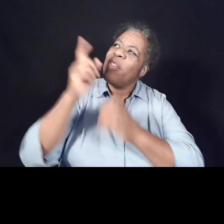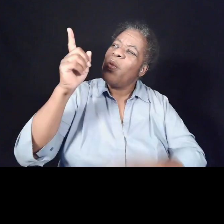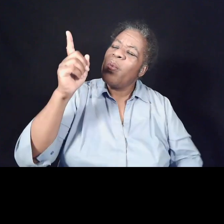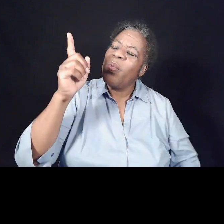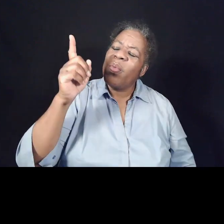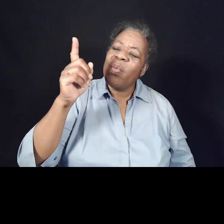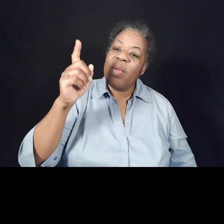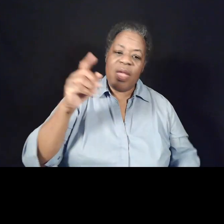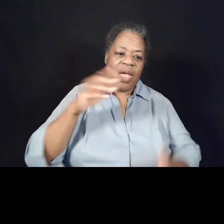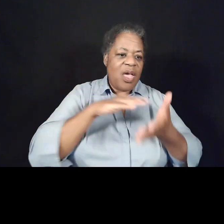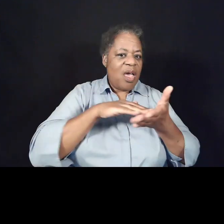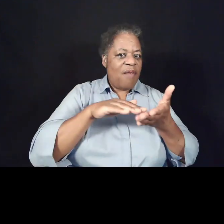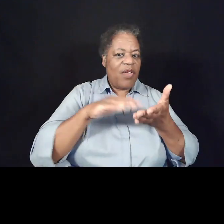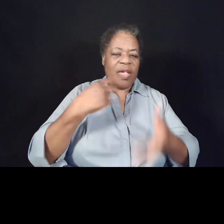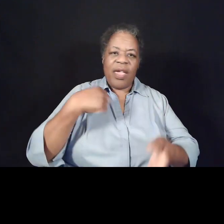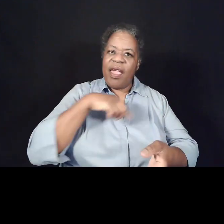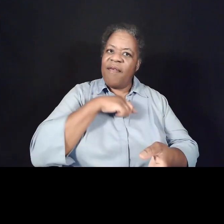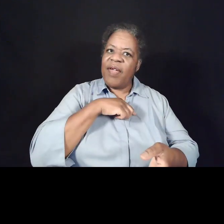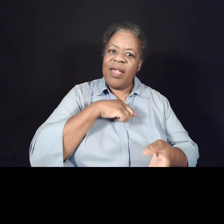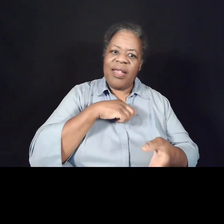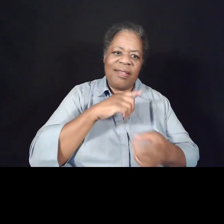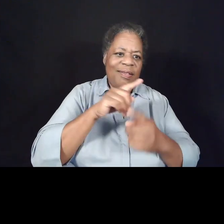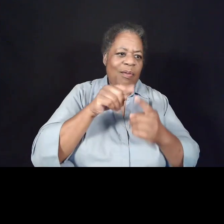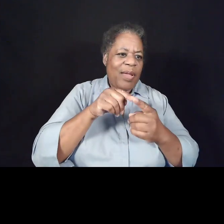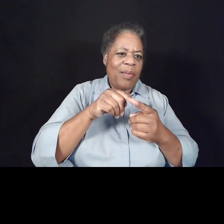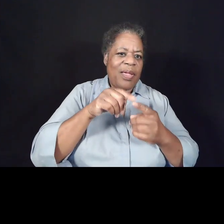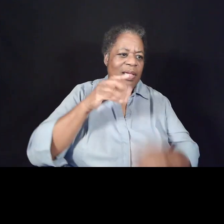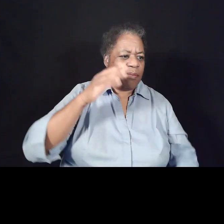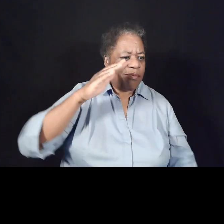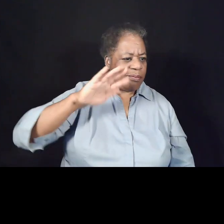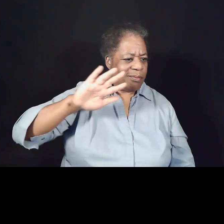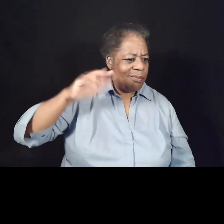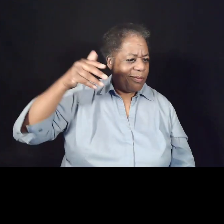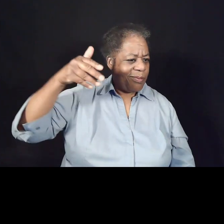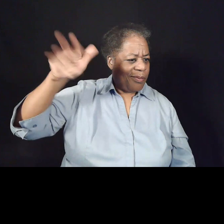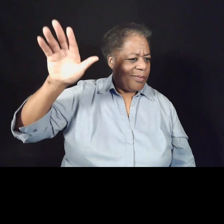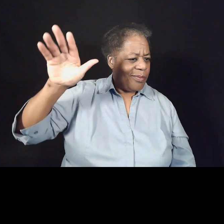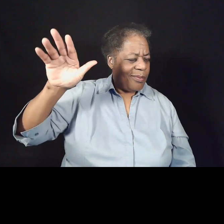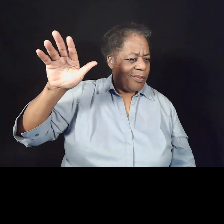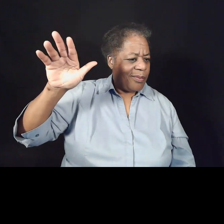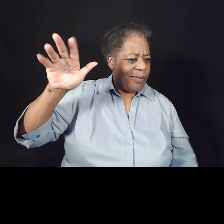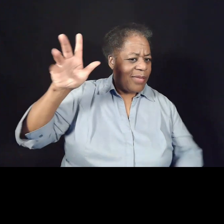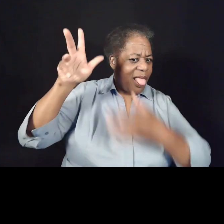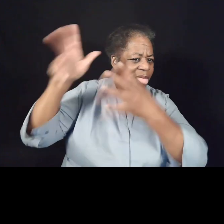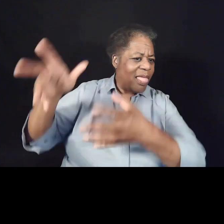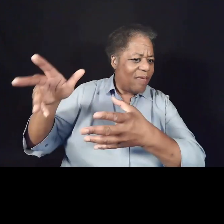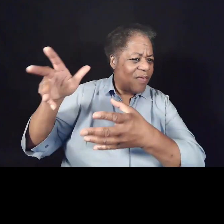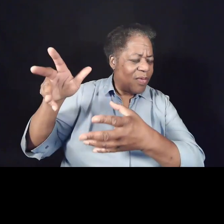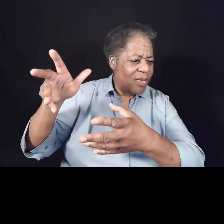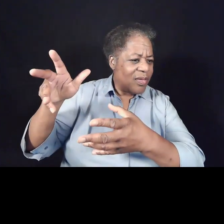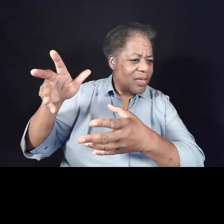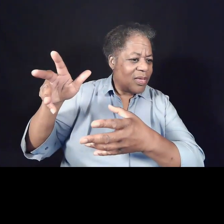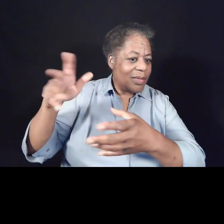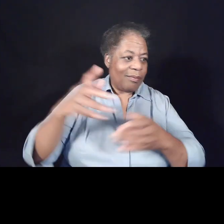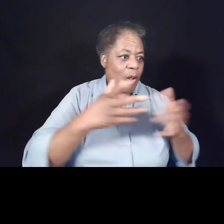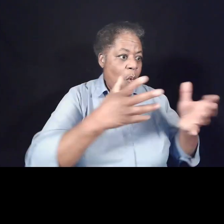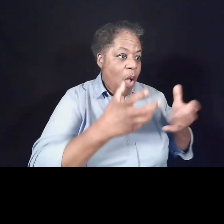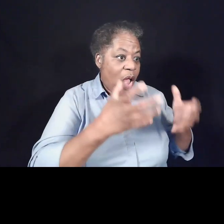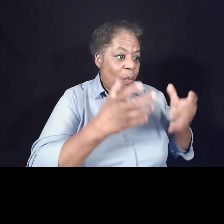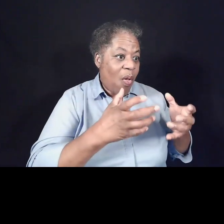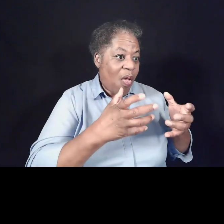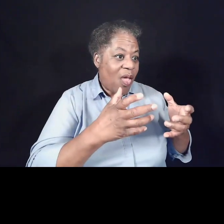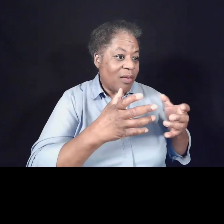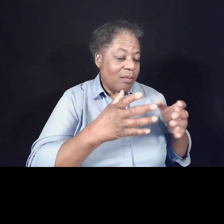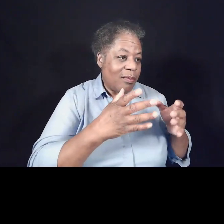Forgive us, Lord, when we leave you out of the picture, when we try to get what we want apart from